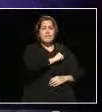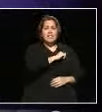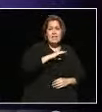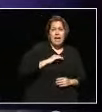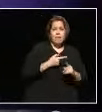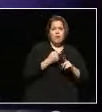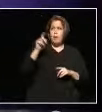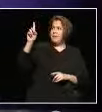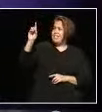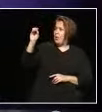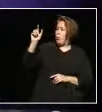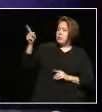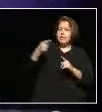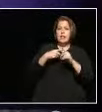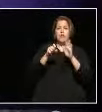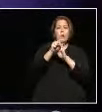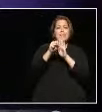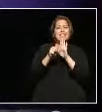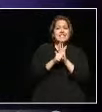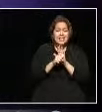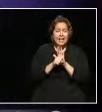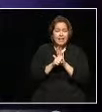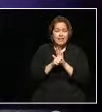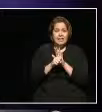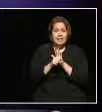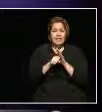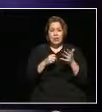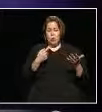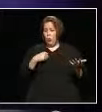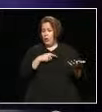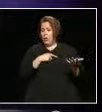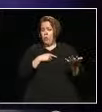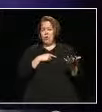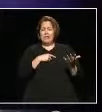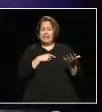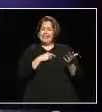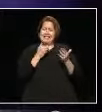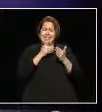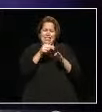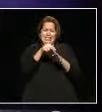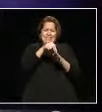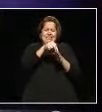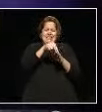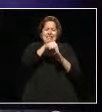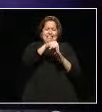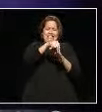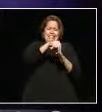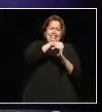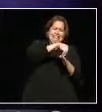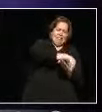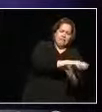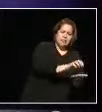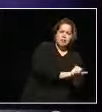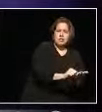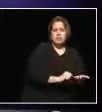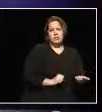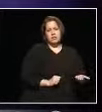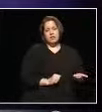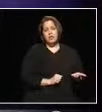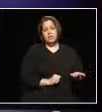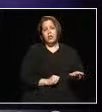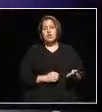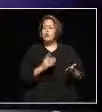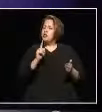the DOD. We had them from the state. We were very close to the edge. We don't want to go over the edge. So, you know,